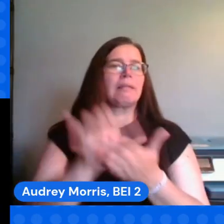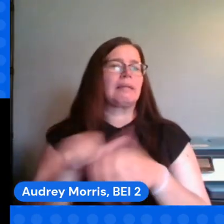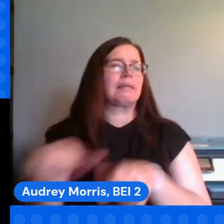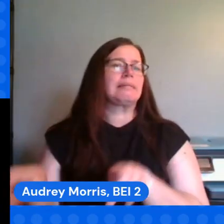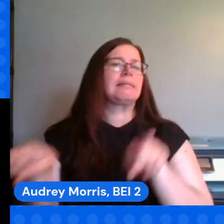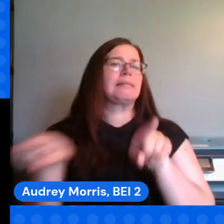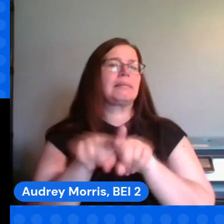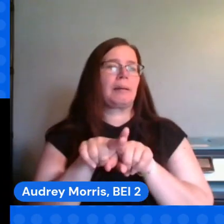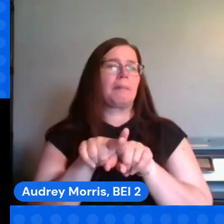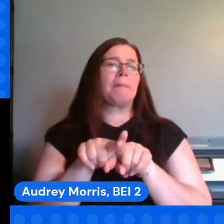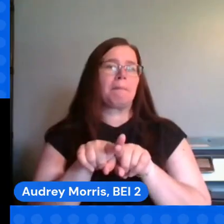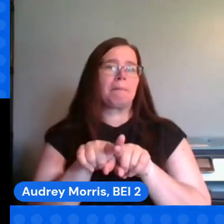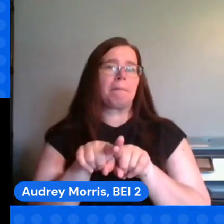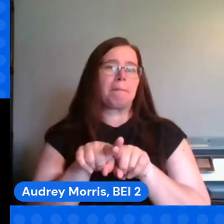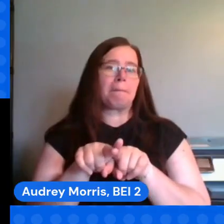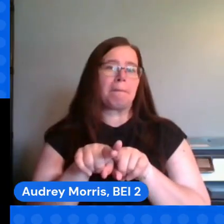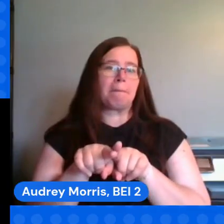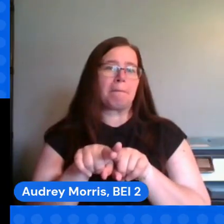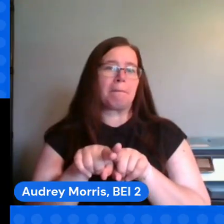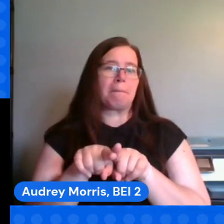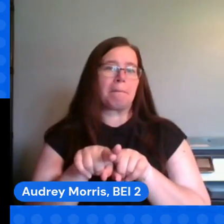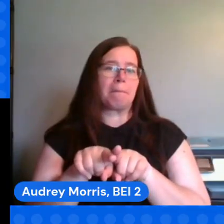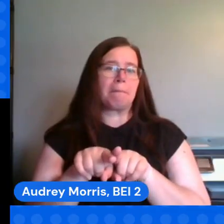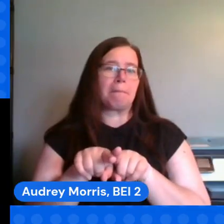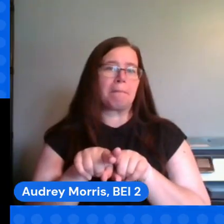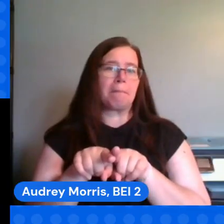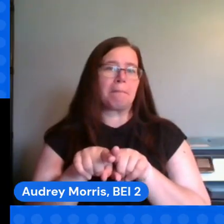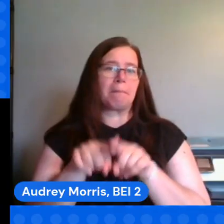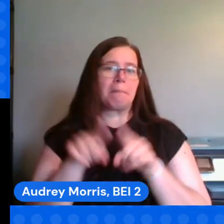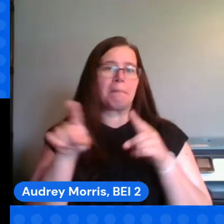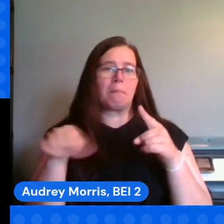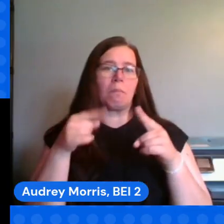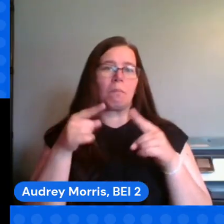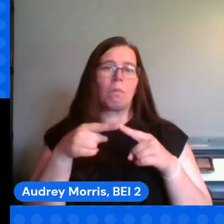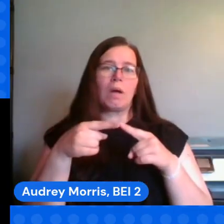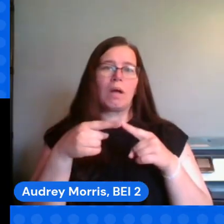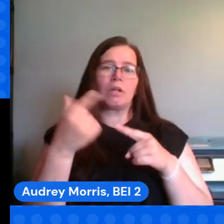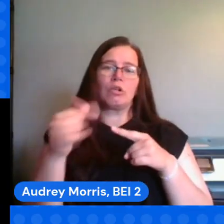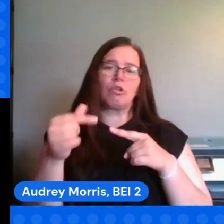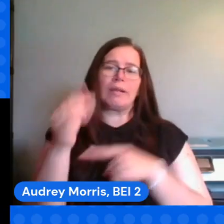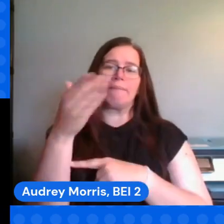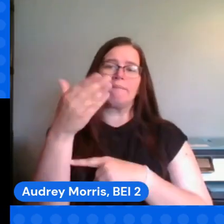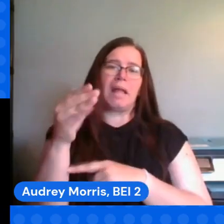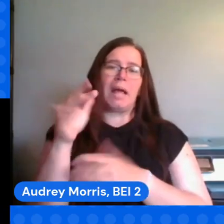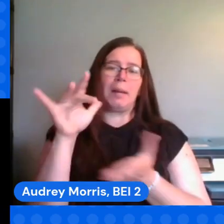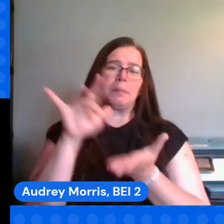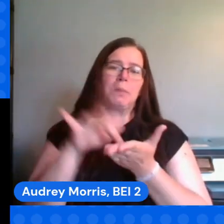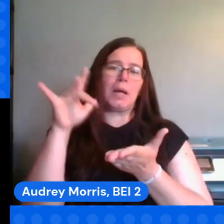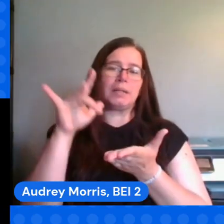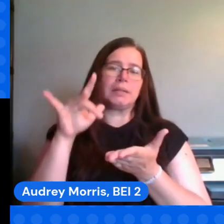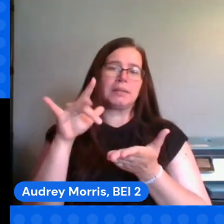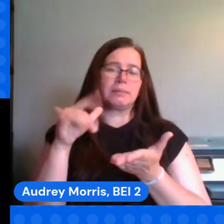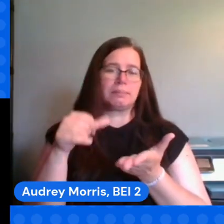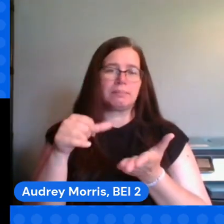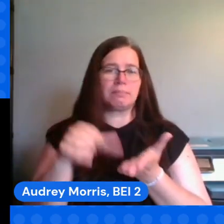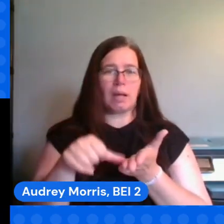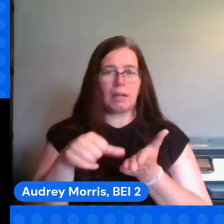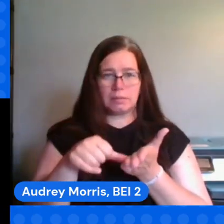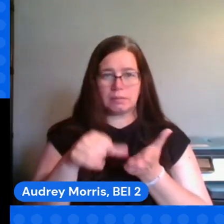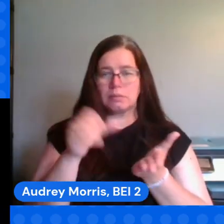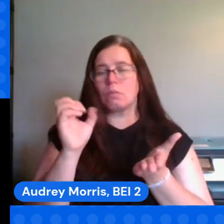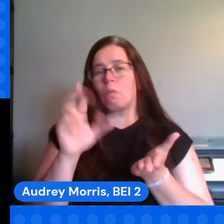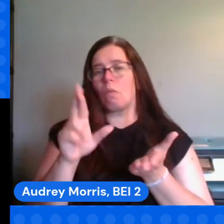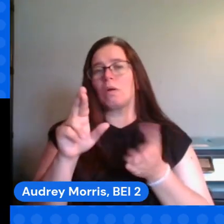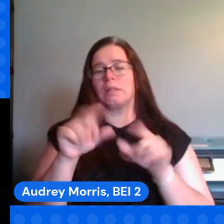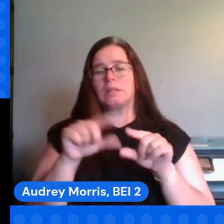to the when green flag press button, or when